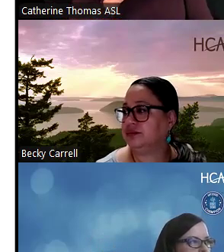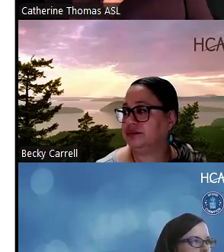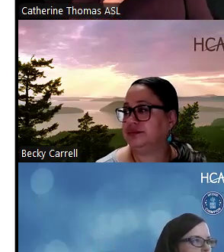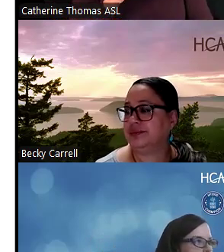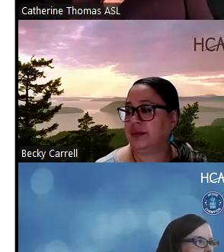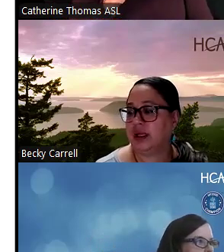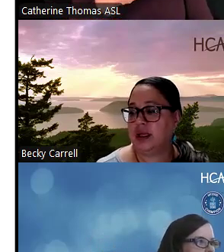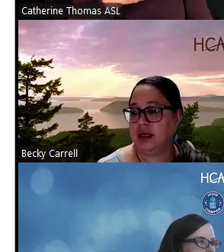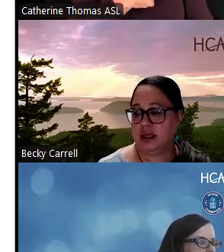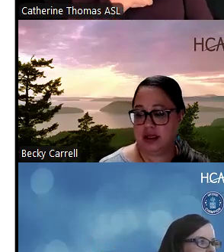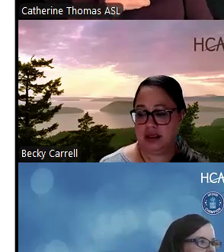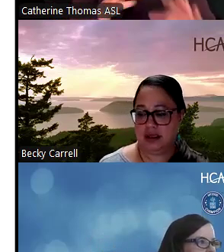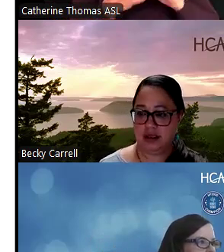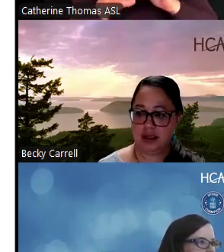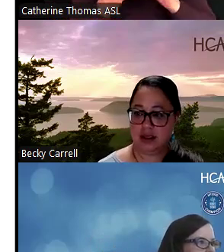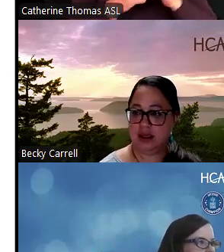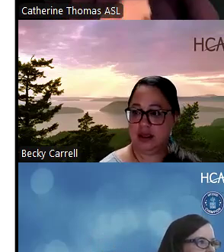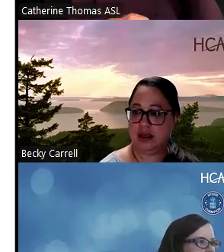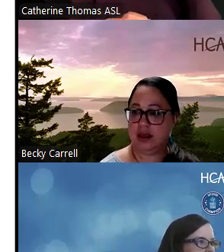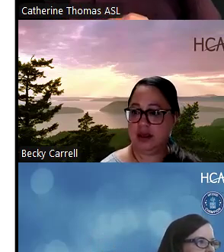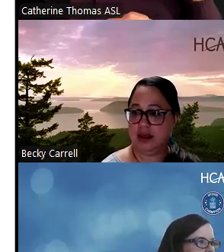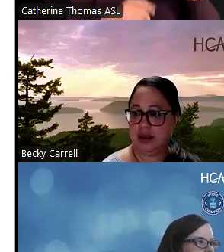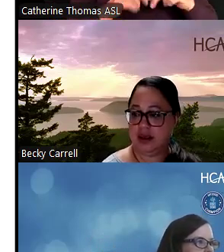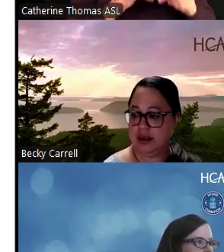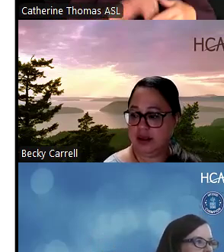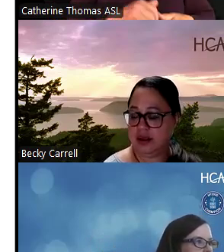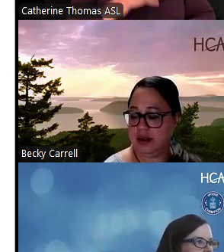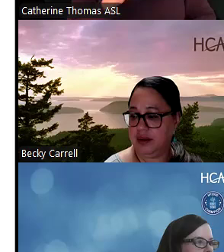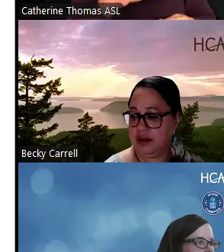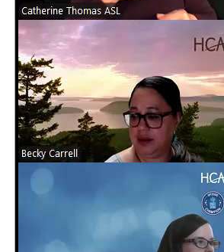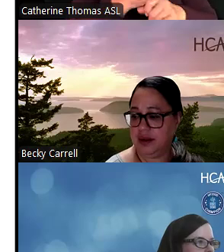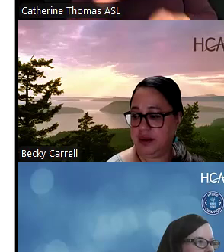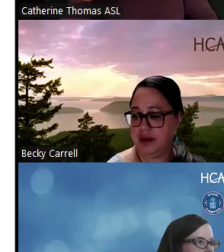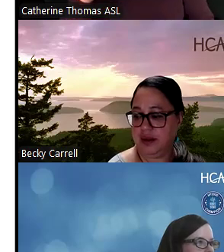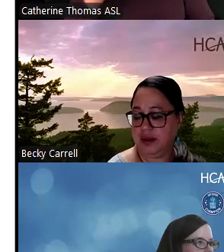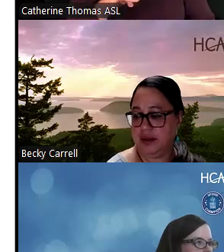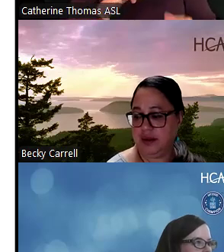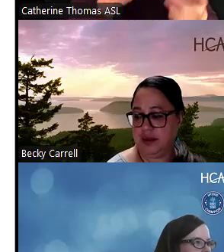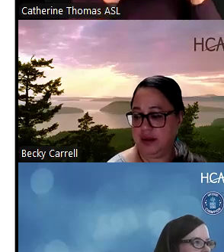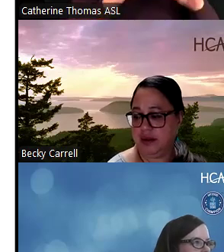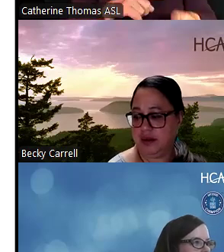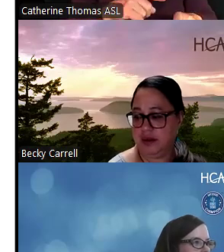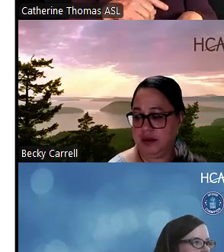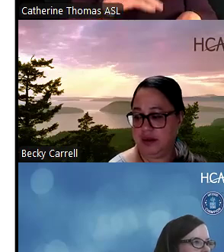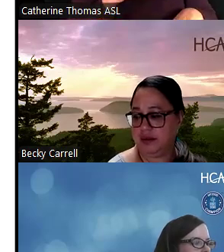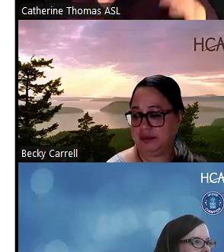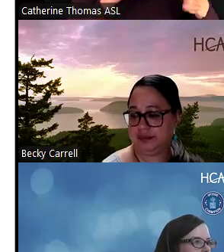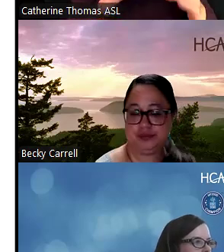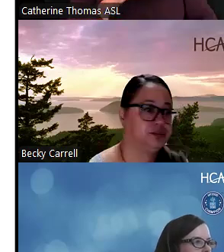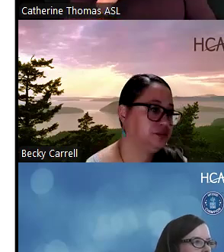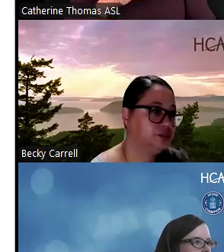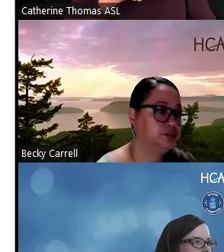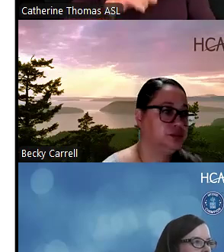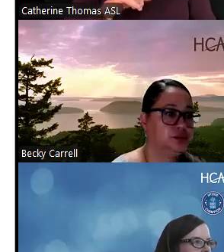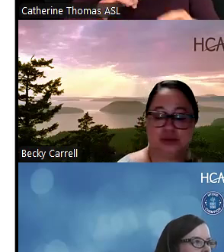we coordinate with the union on that. So we get their buy-in and feedback on that. So if you have feedback that you would like to